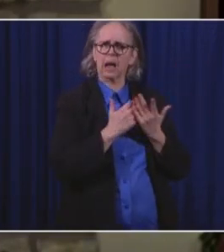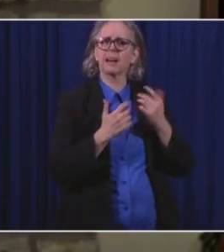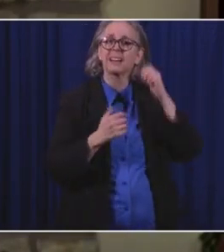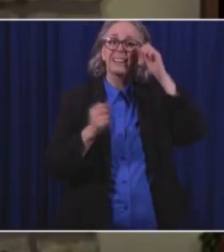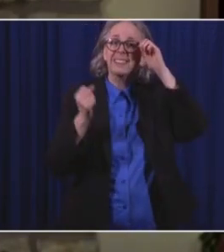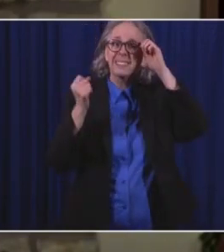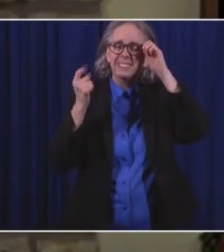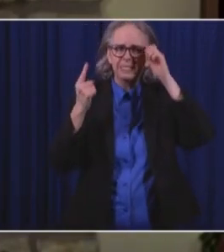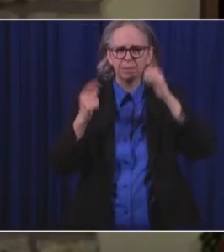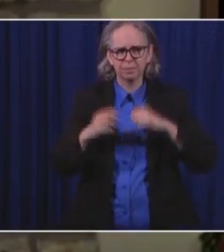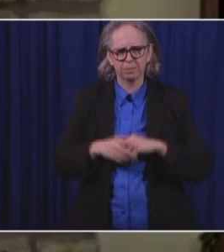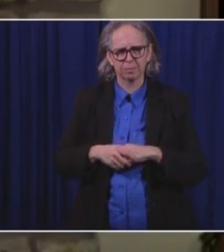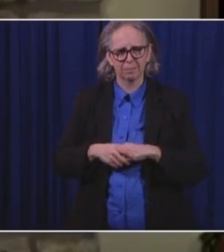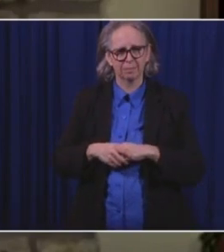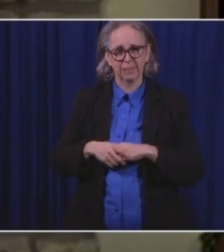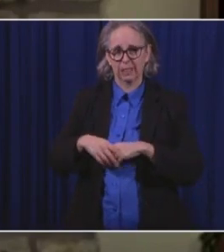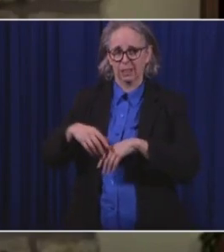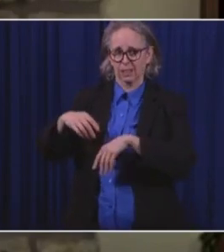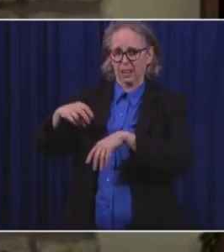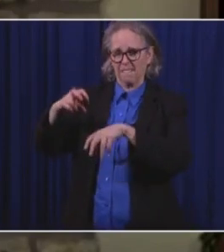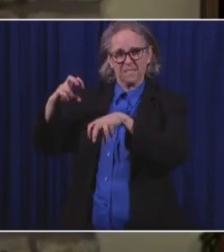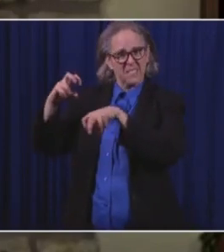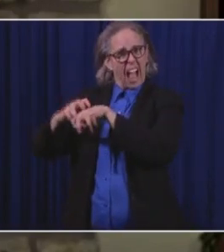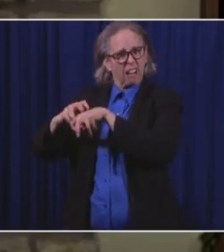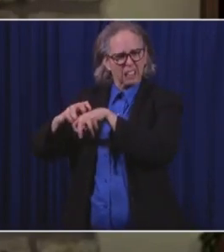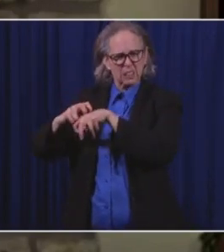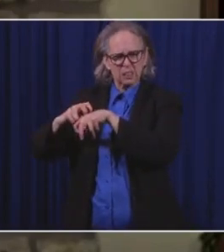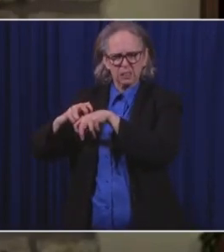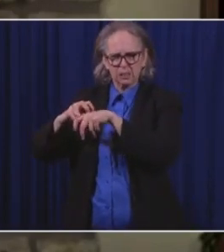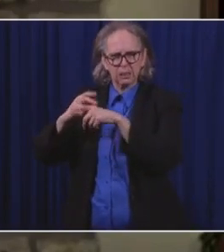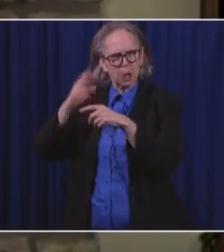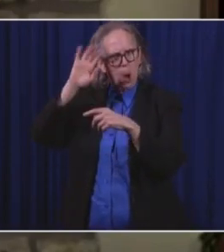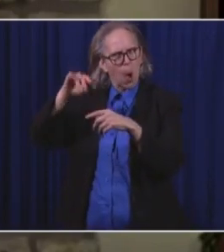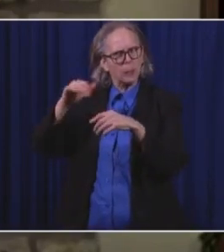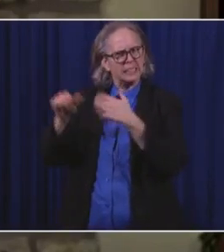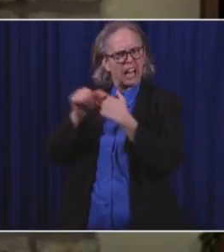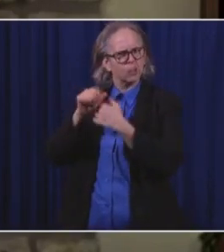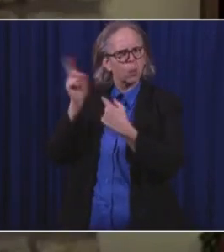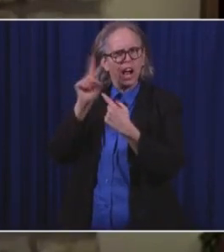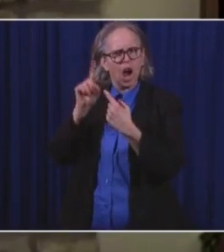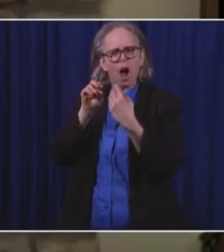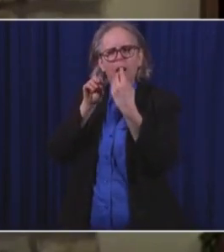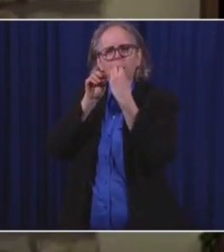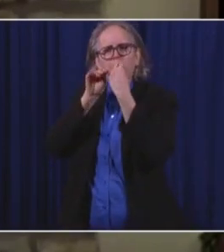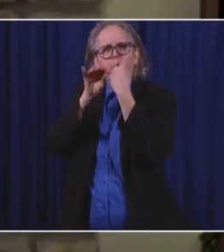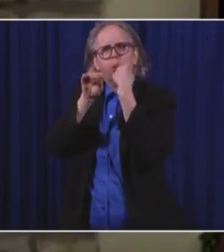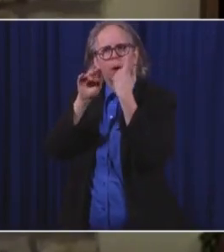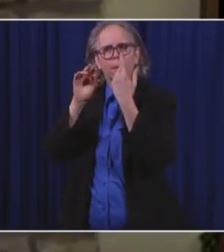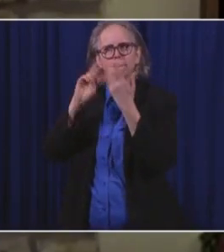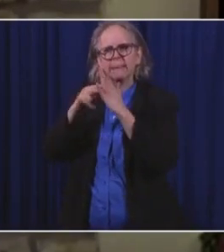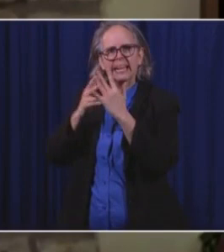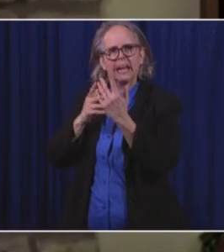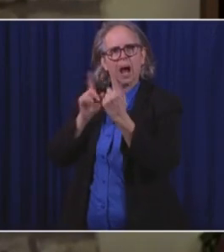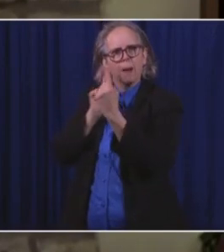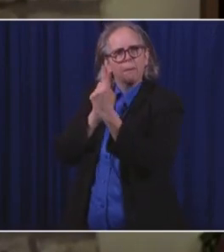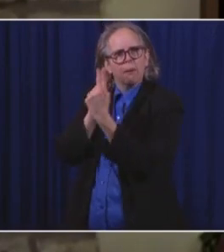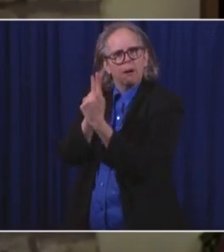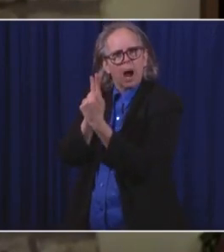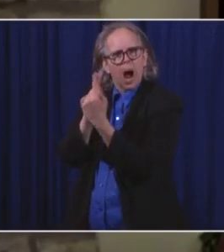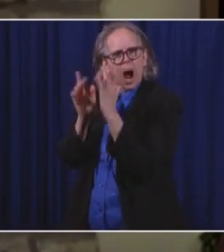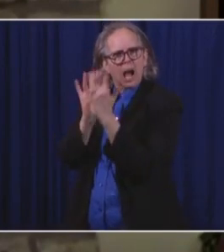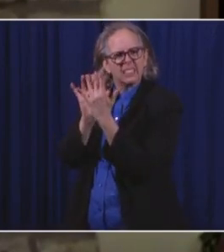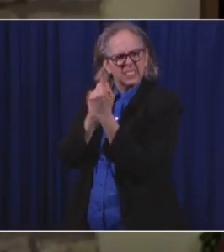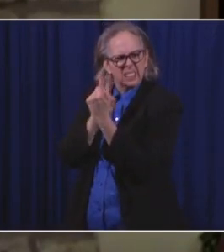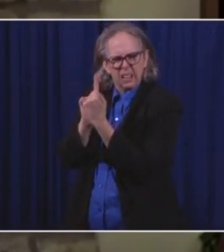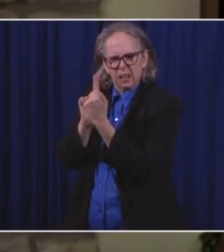this virus is spread by contact. If you can reduce contact, you're going to statistically